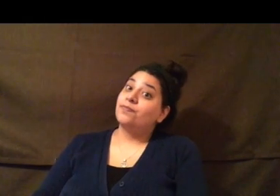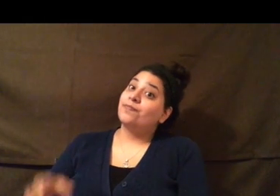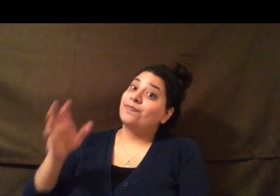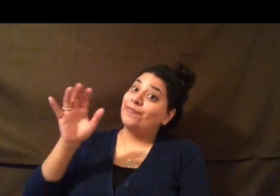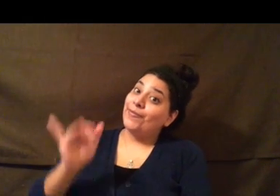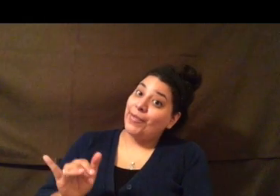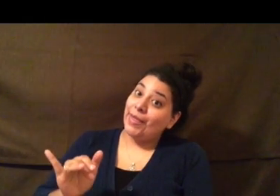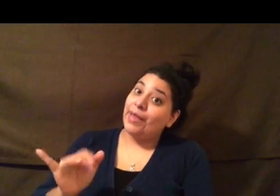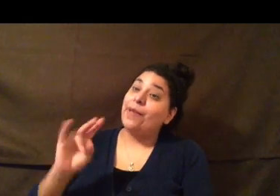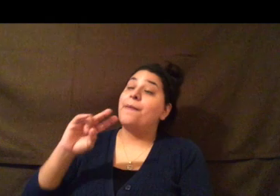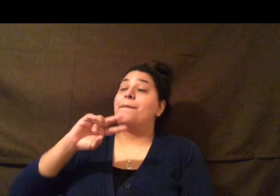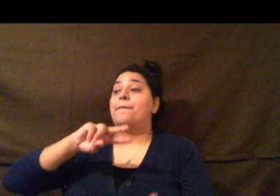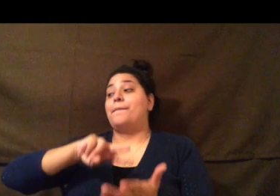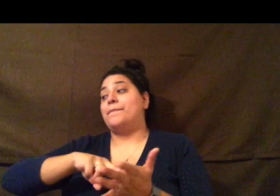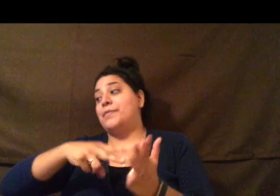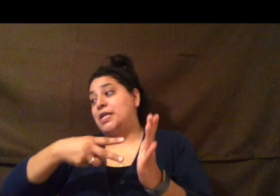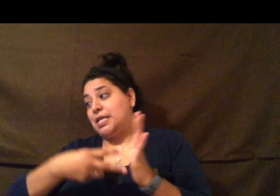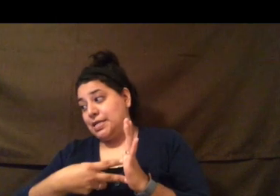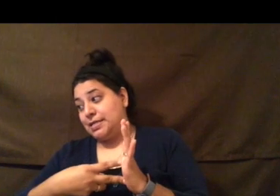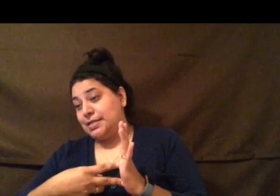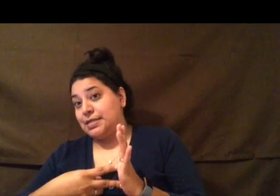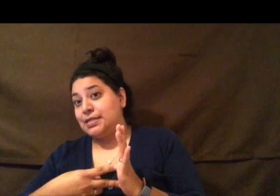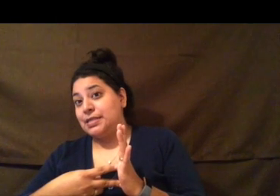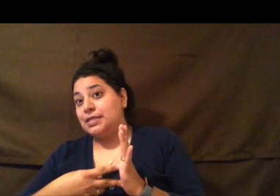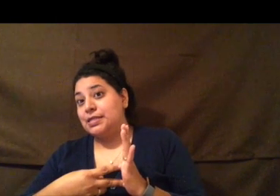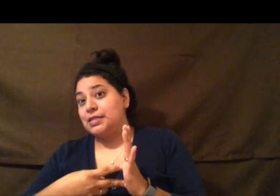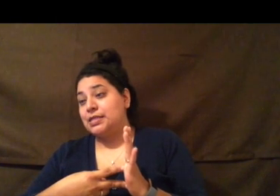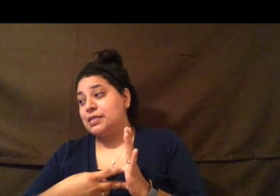This means